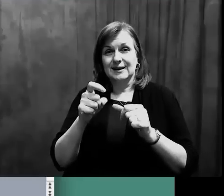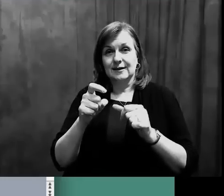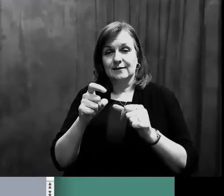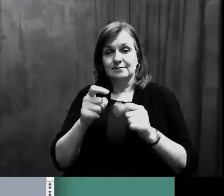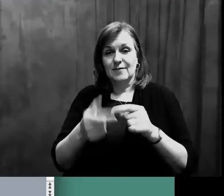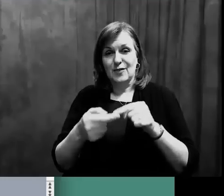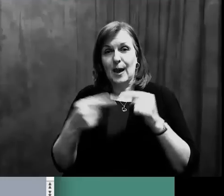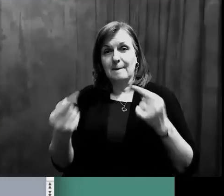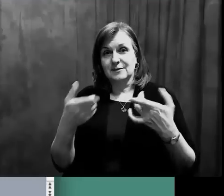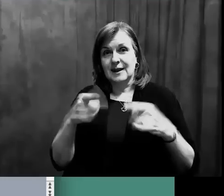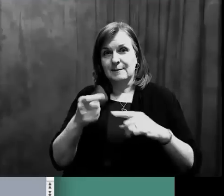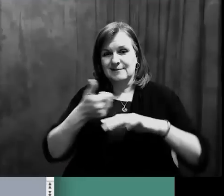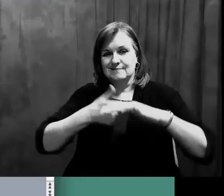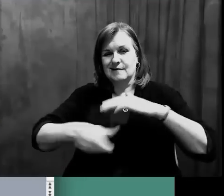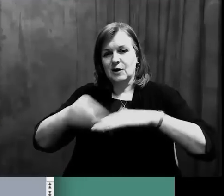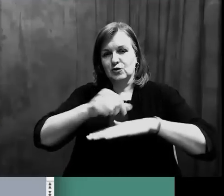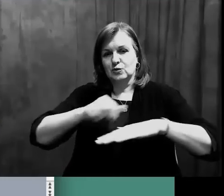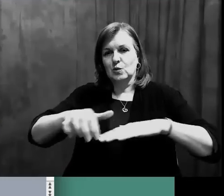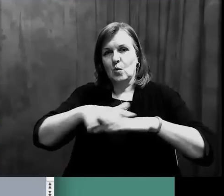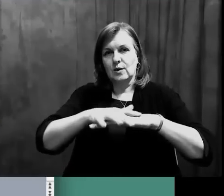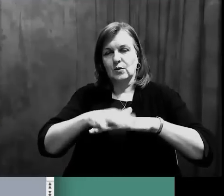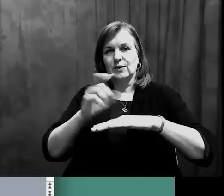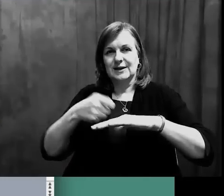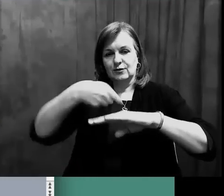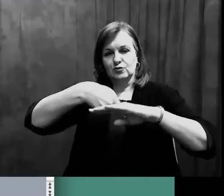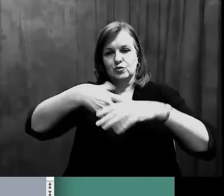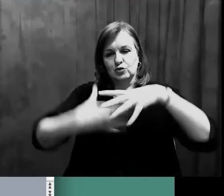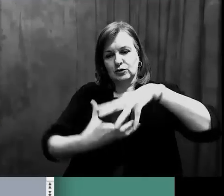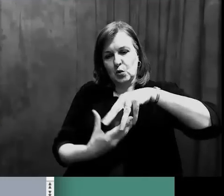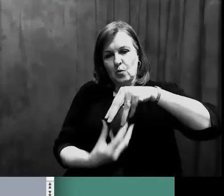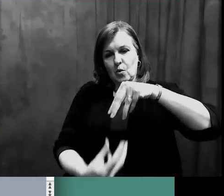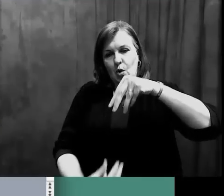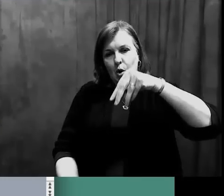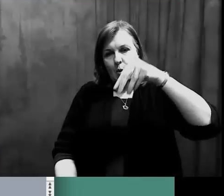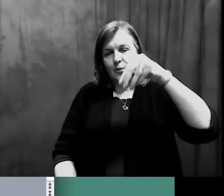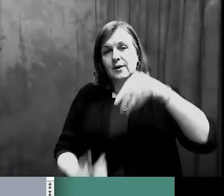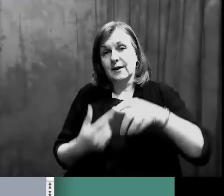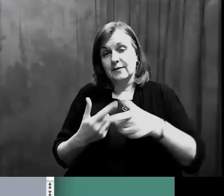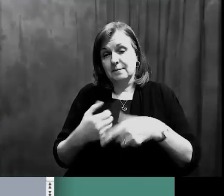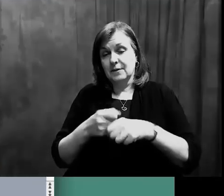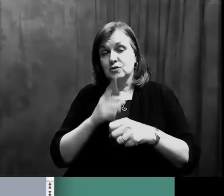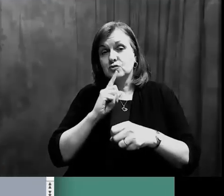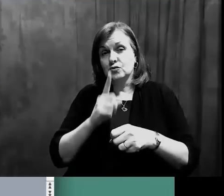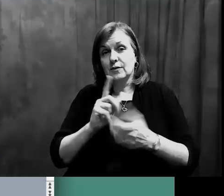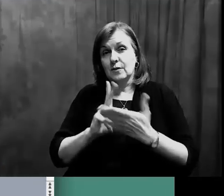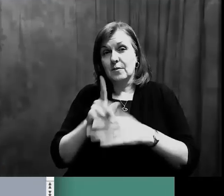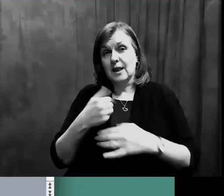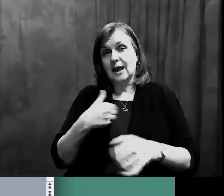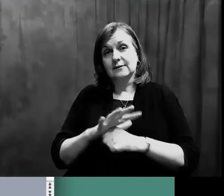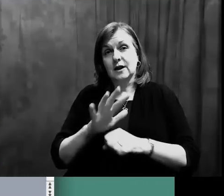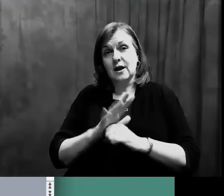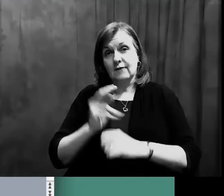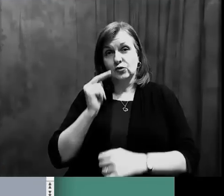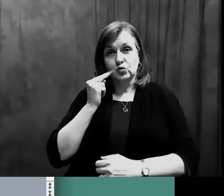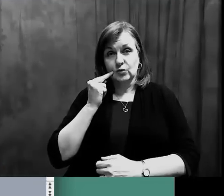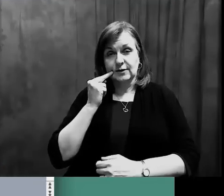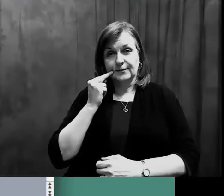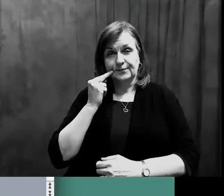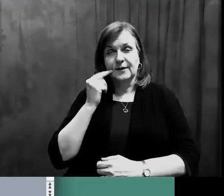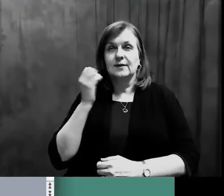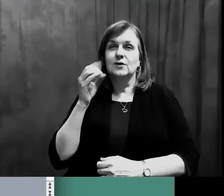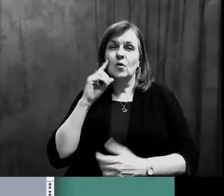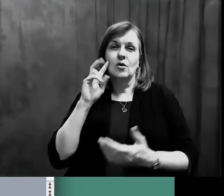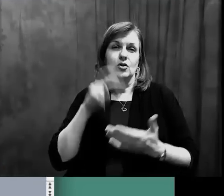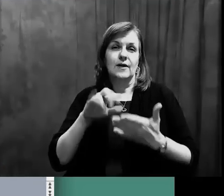keep in mind we need a counter to this, or the elongation of roots to make sure the plant has enough nutrients